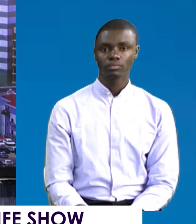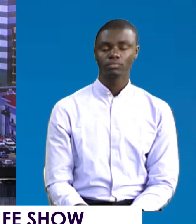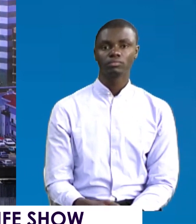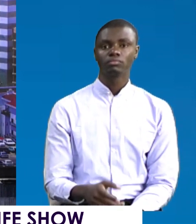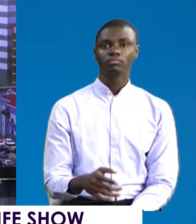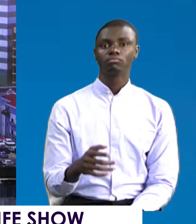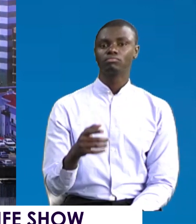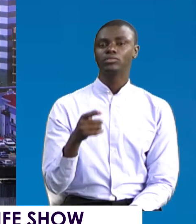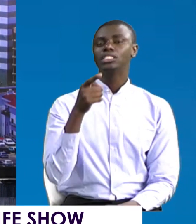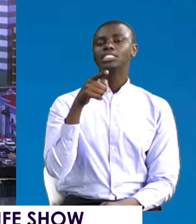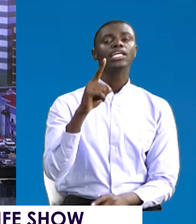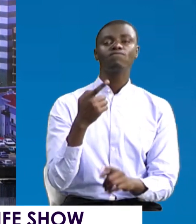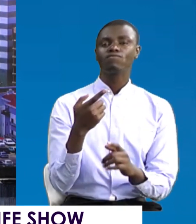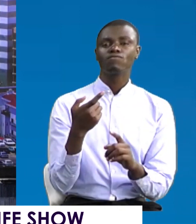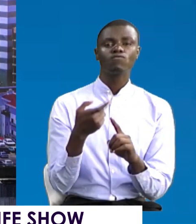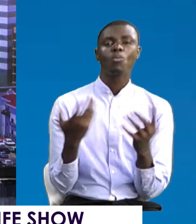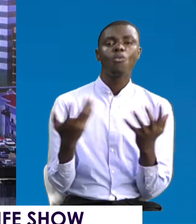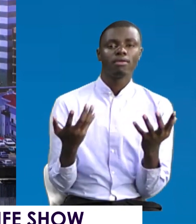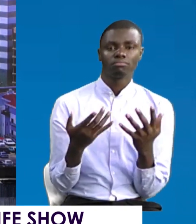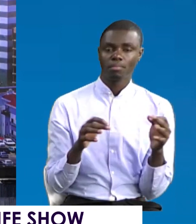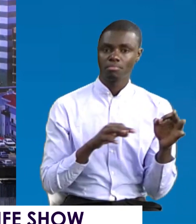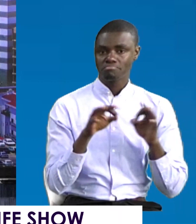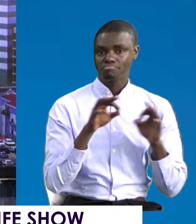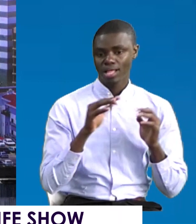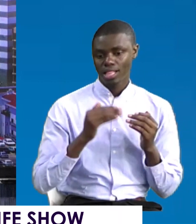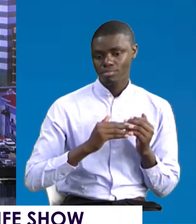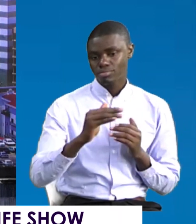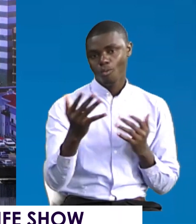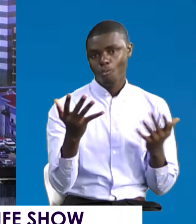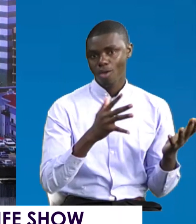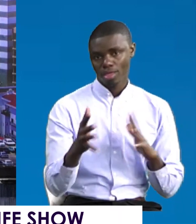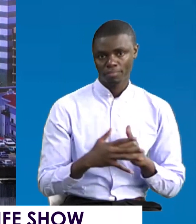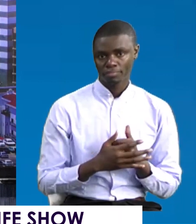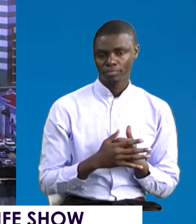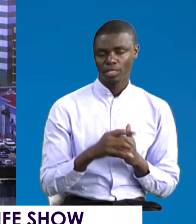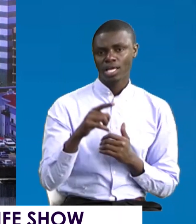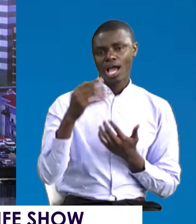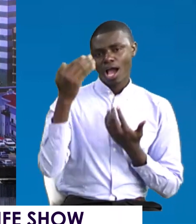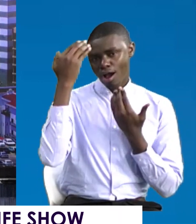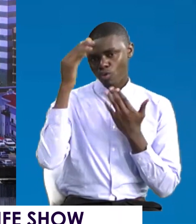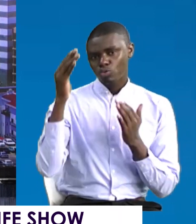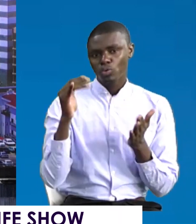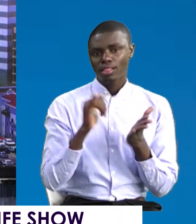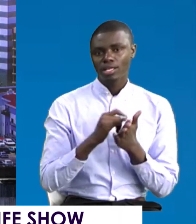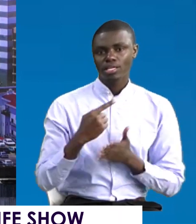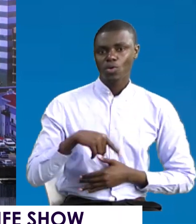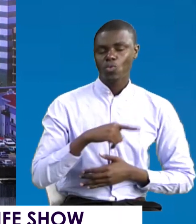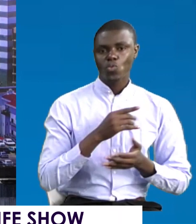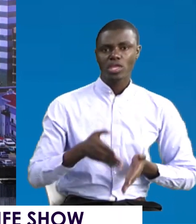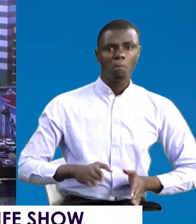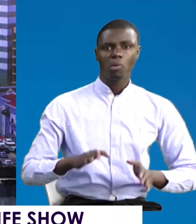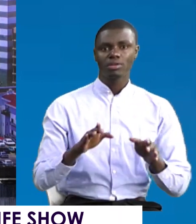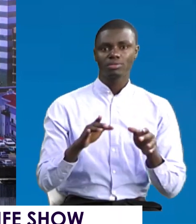Where you are from may describe where you're headed to. Did you not know that we are born looking